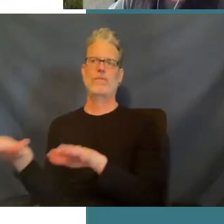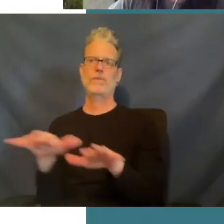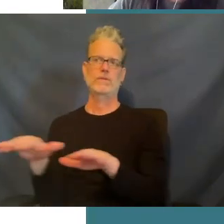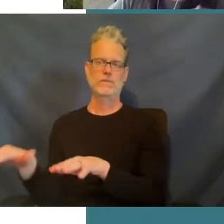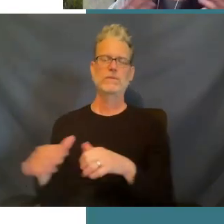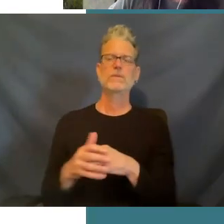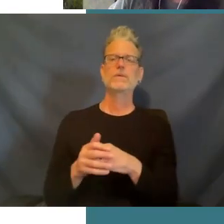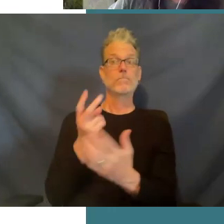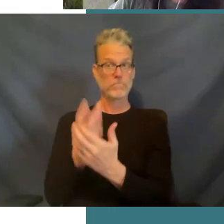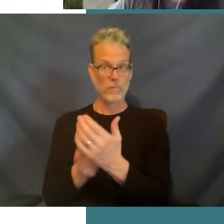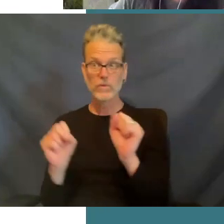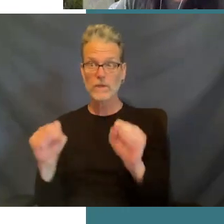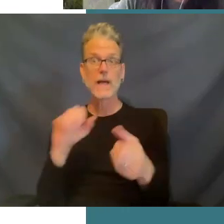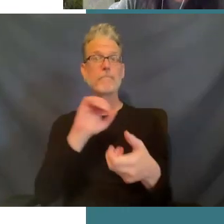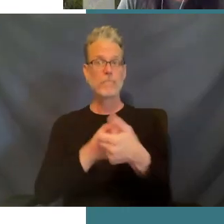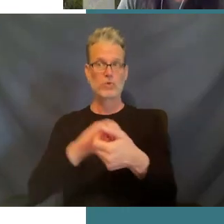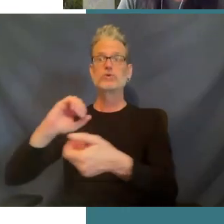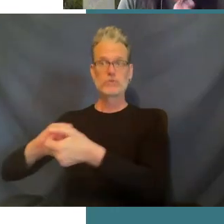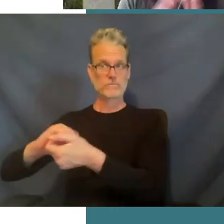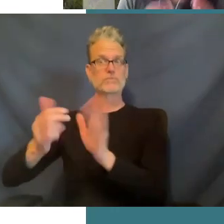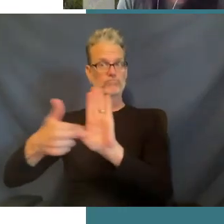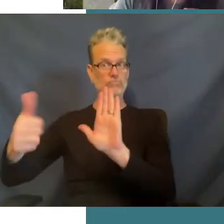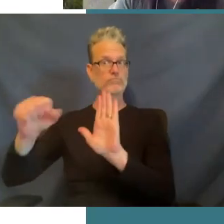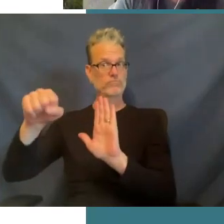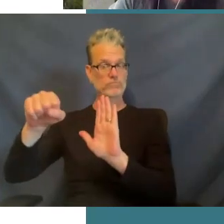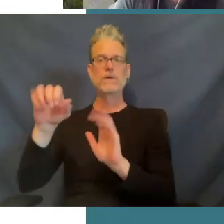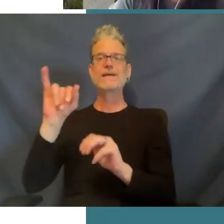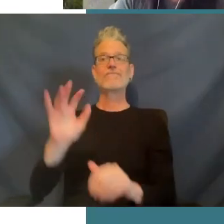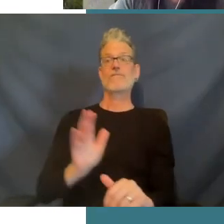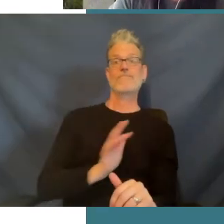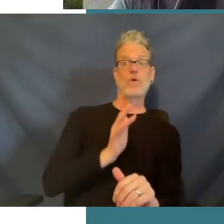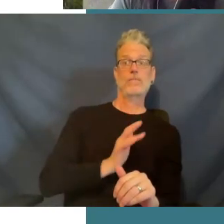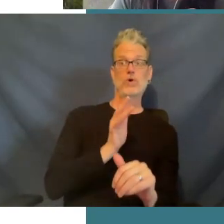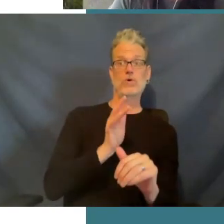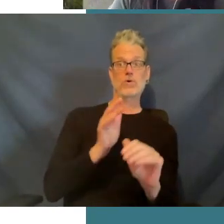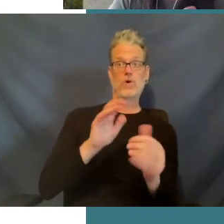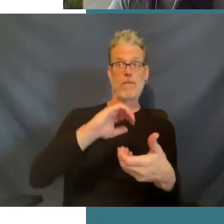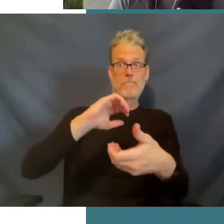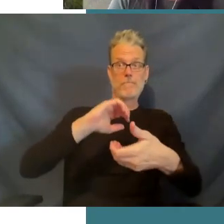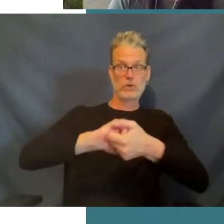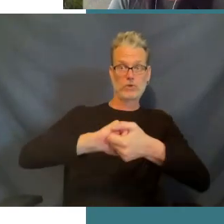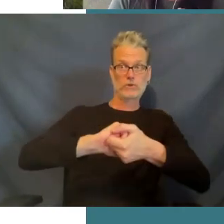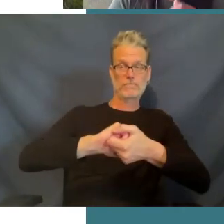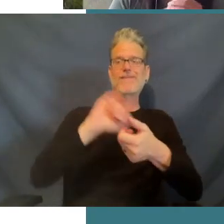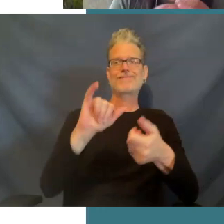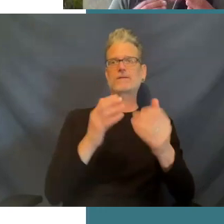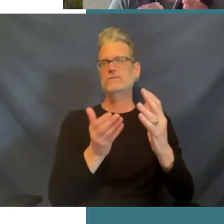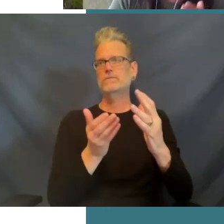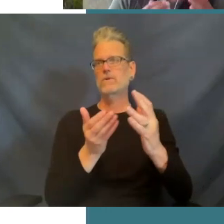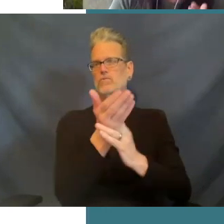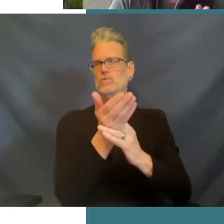both can be partnerships. If we're talking about a formal partnership, however, that's through